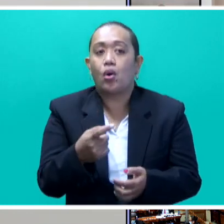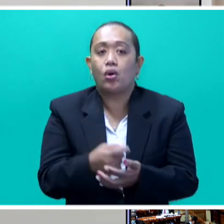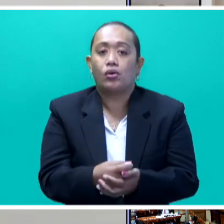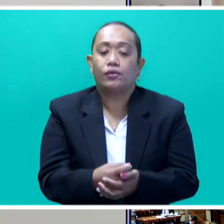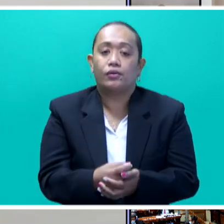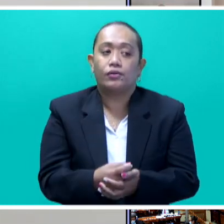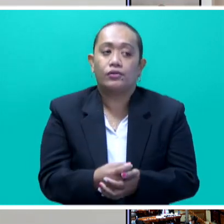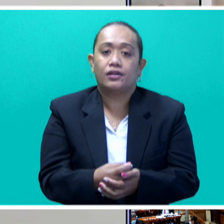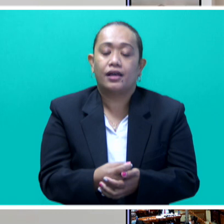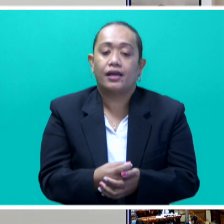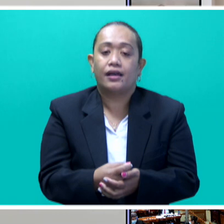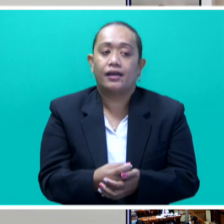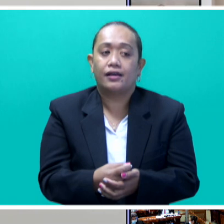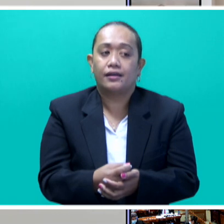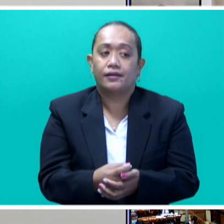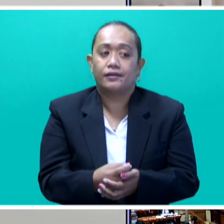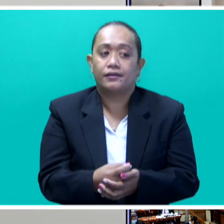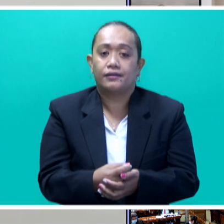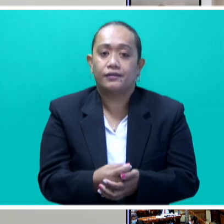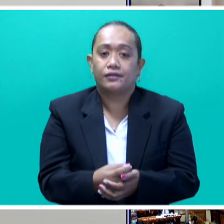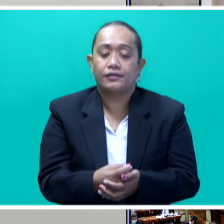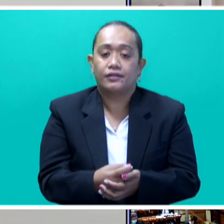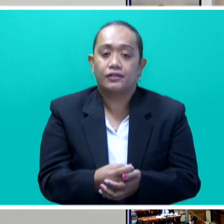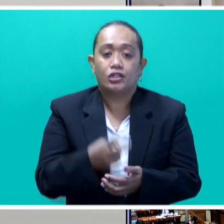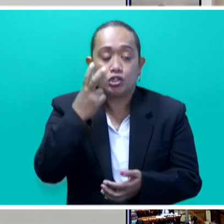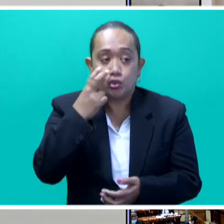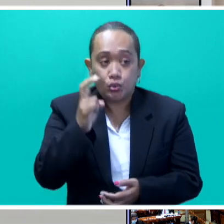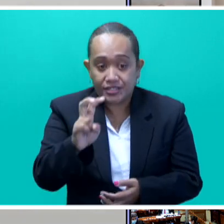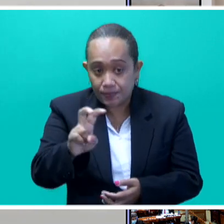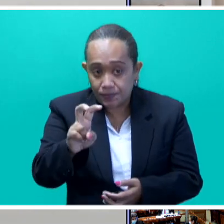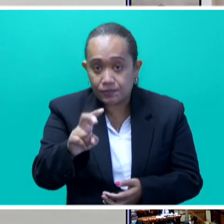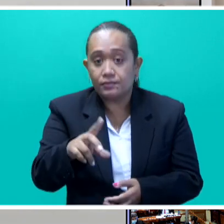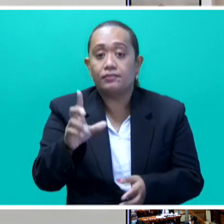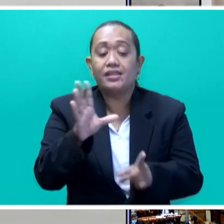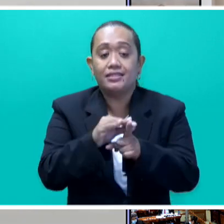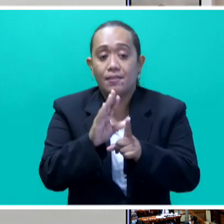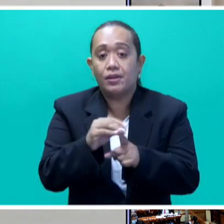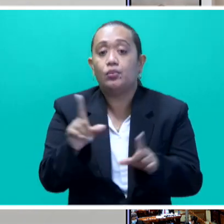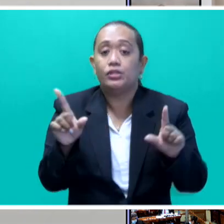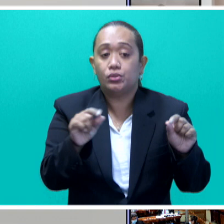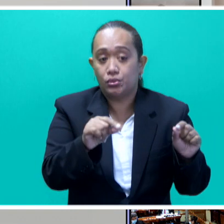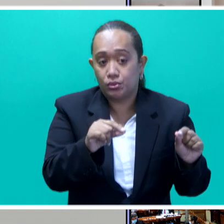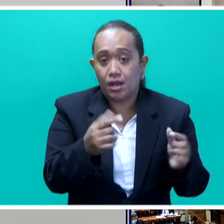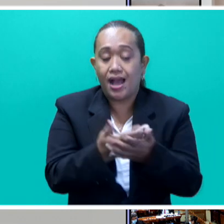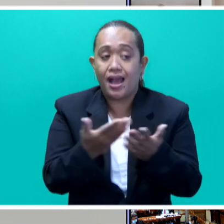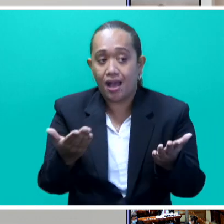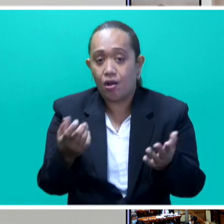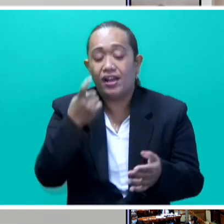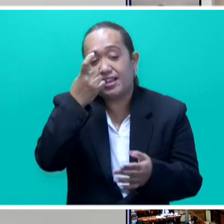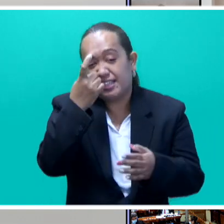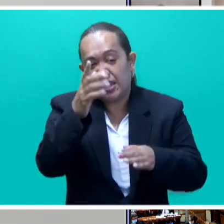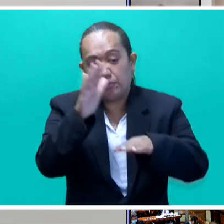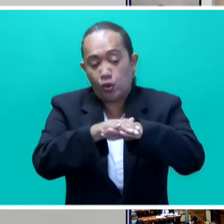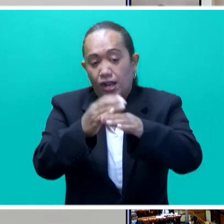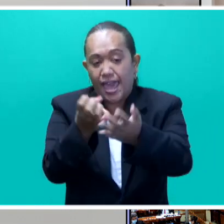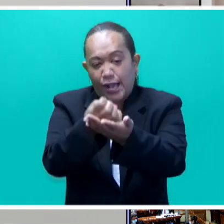budgetary initiatives. And with respect to tourism, Mr. Speaker, sir, all this actually requires careful economic